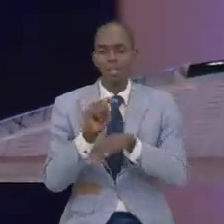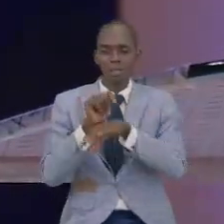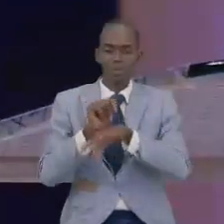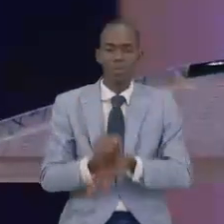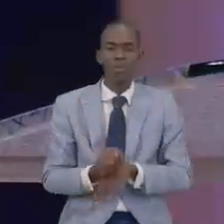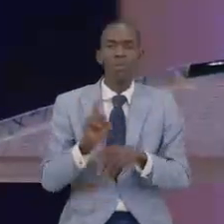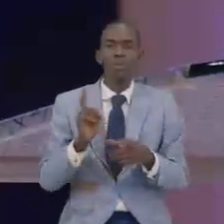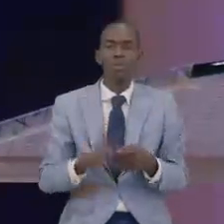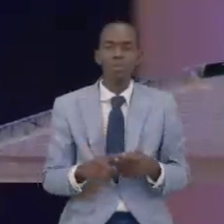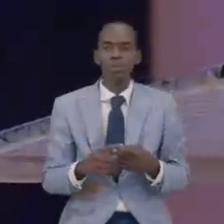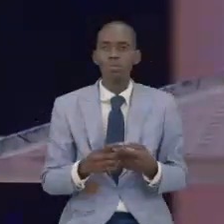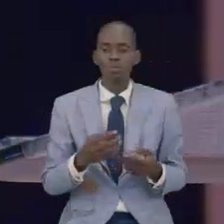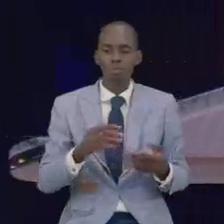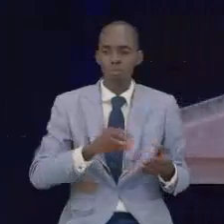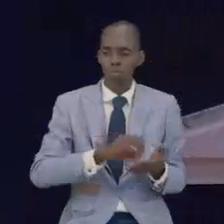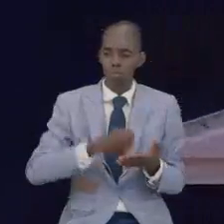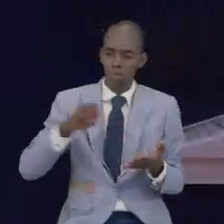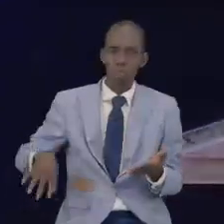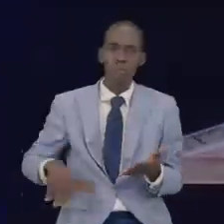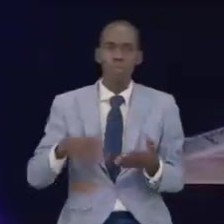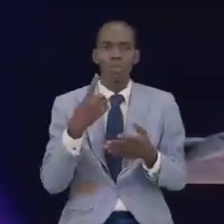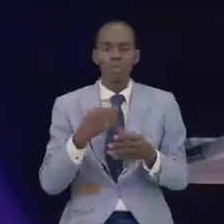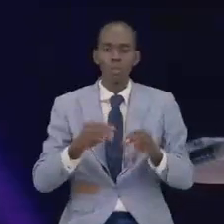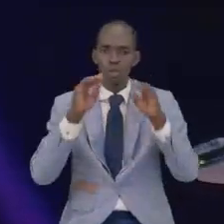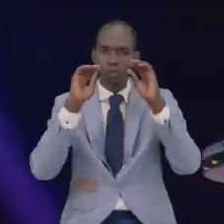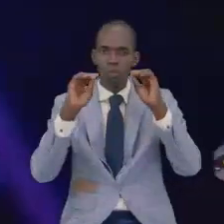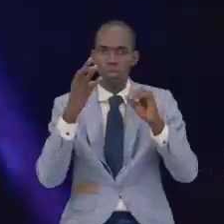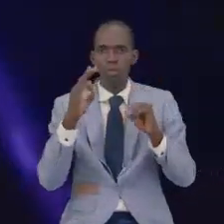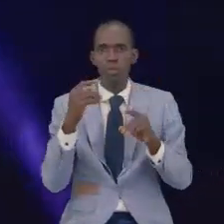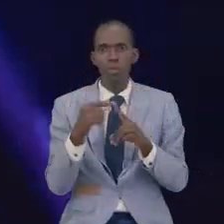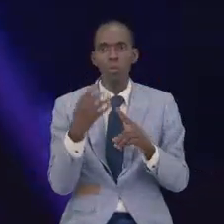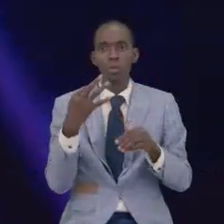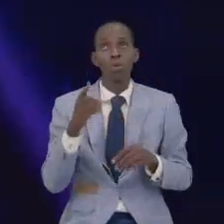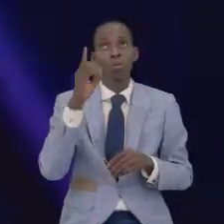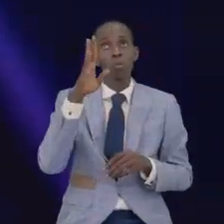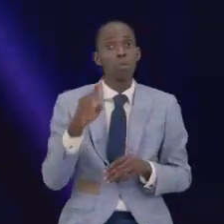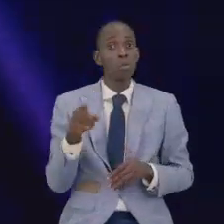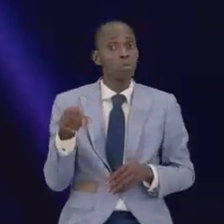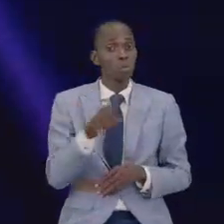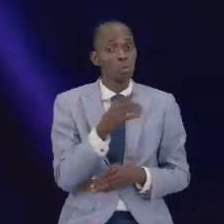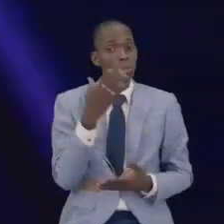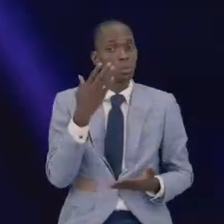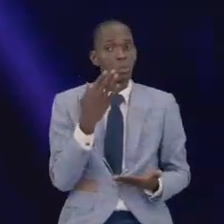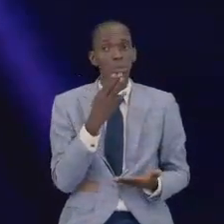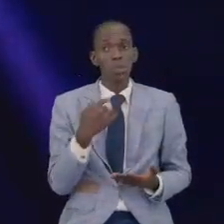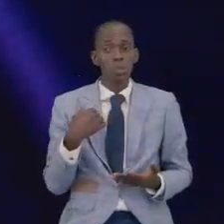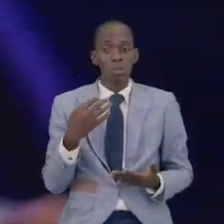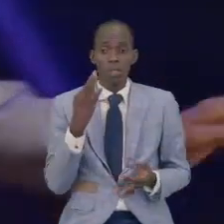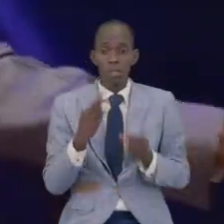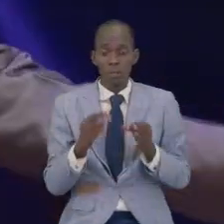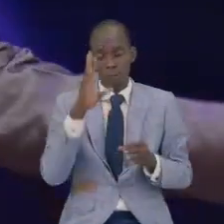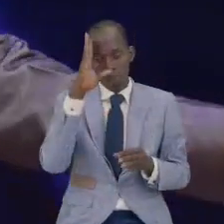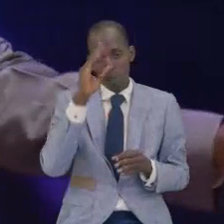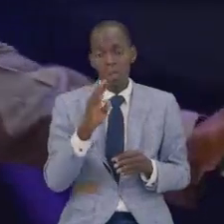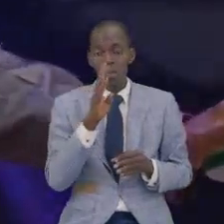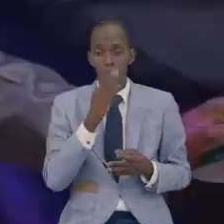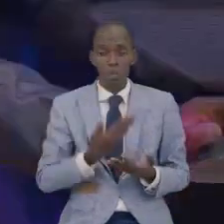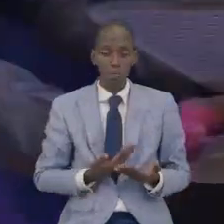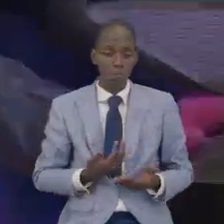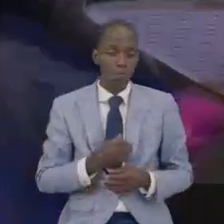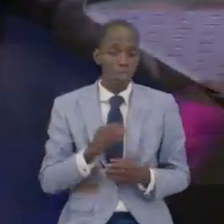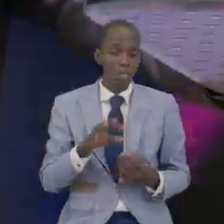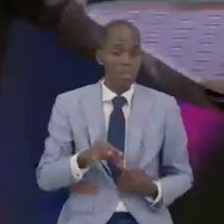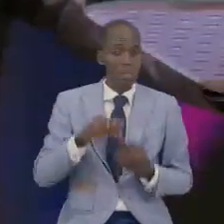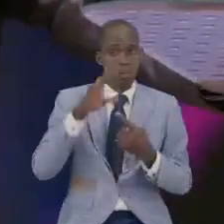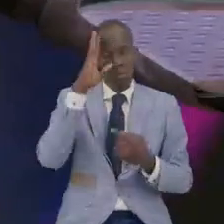swallow up the doctrine of the word of God. Except a man be born again, he cannot see the kingdom of God. If we